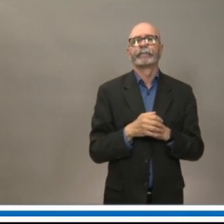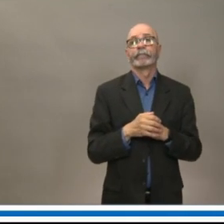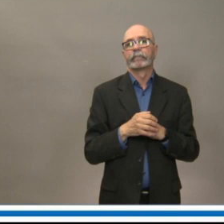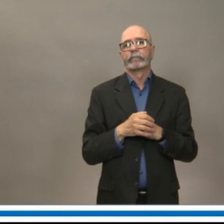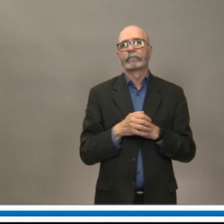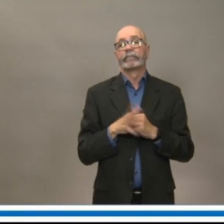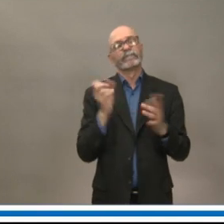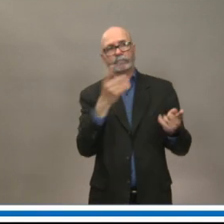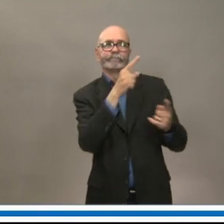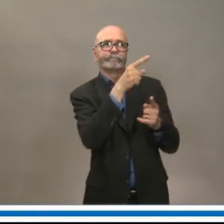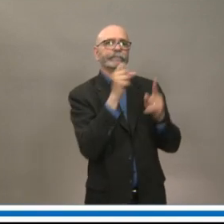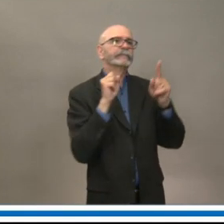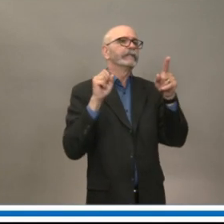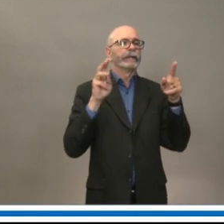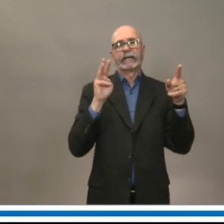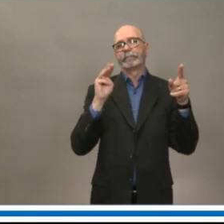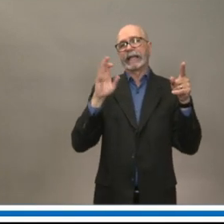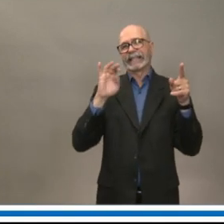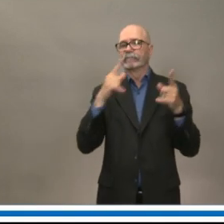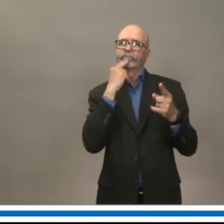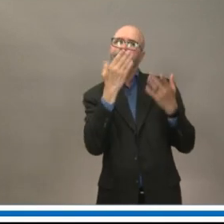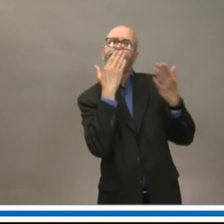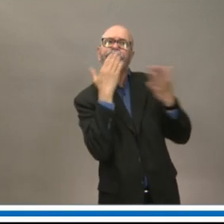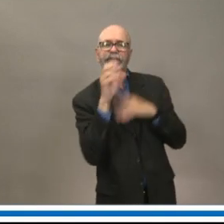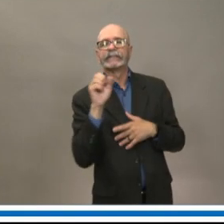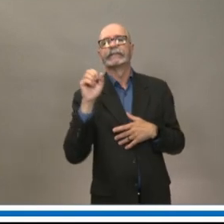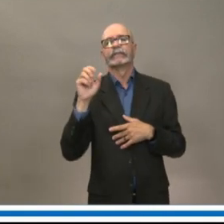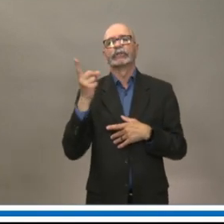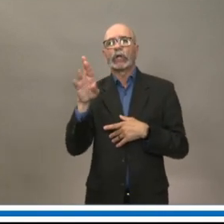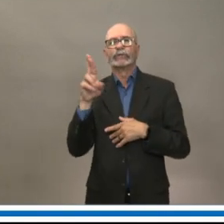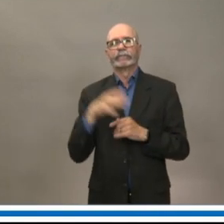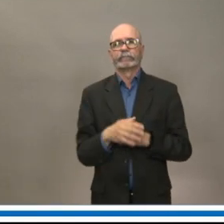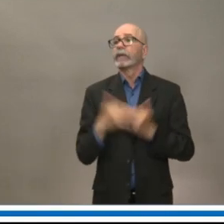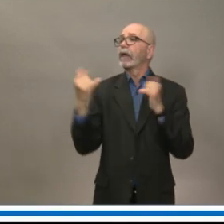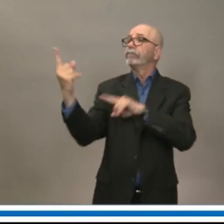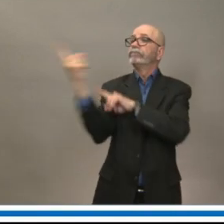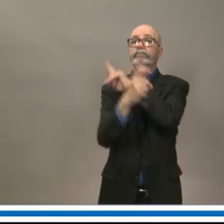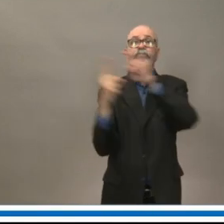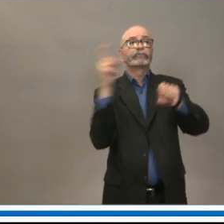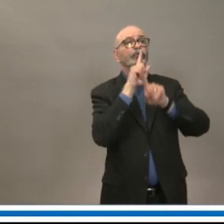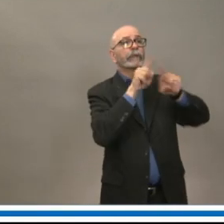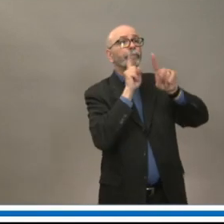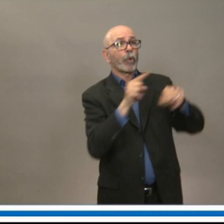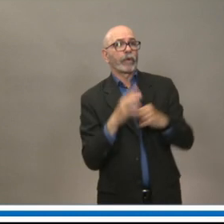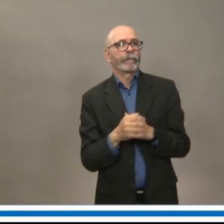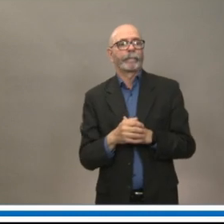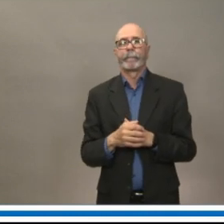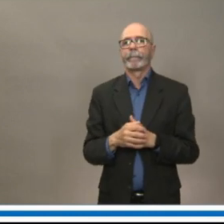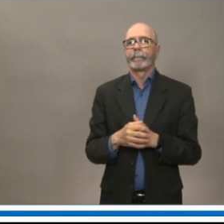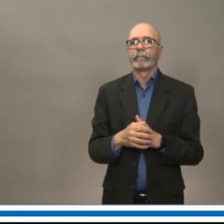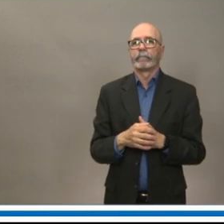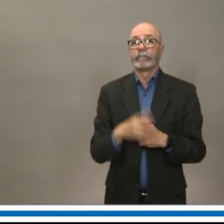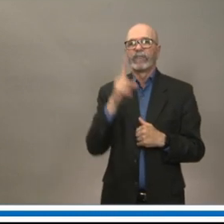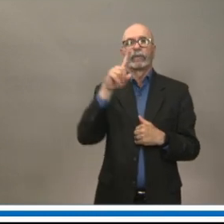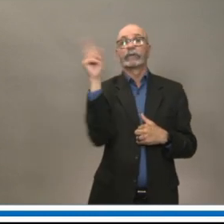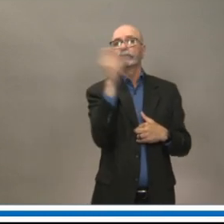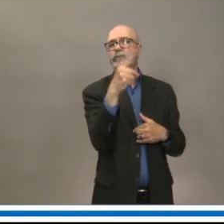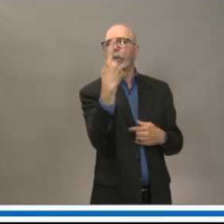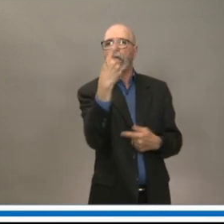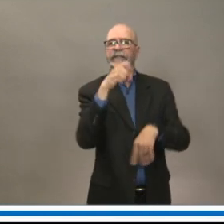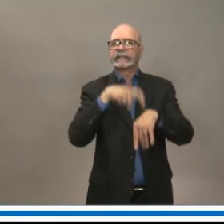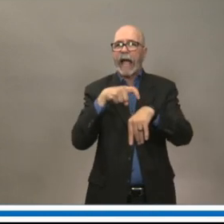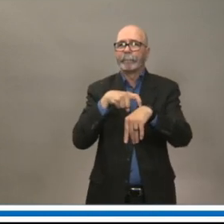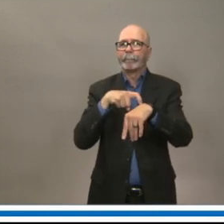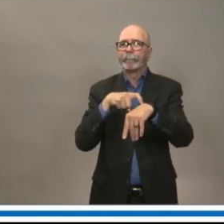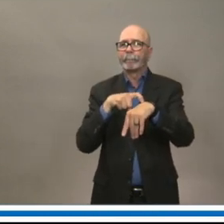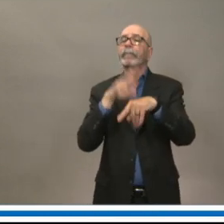message. Now we'll open up for any questions. Just a reminder, each reporter will get one question and one follow-up. First question will